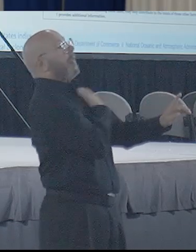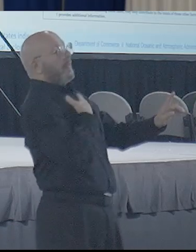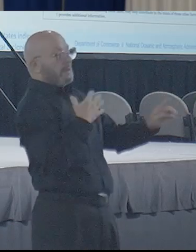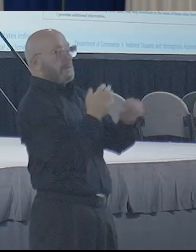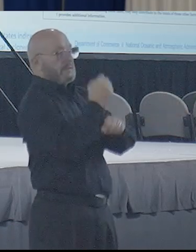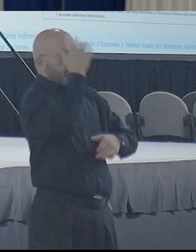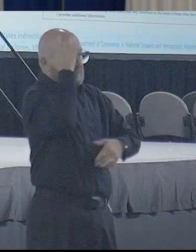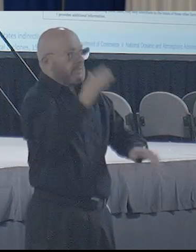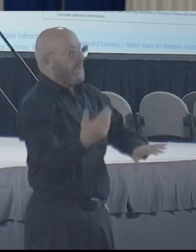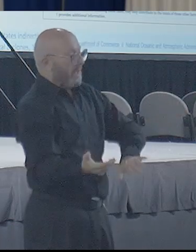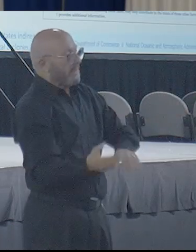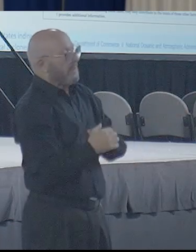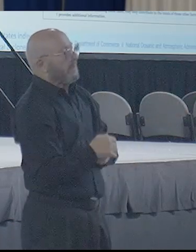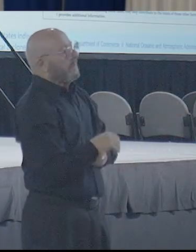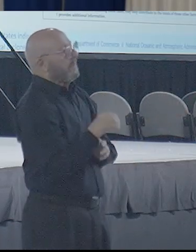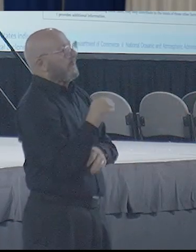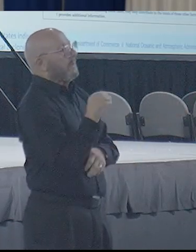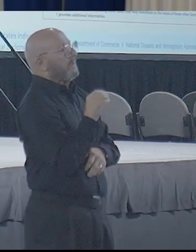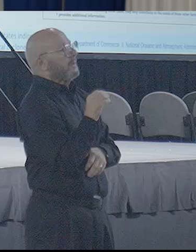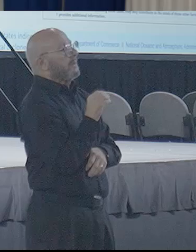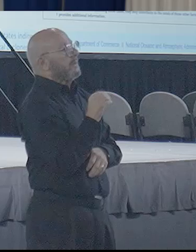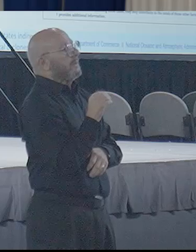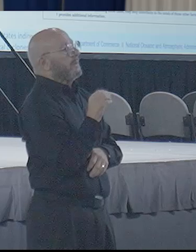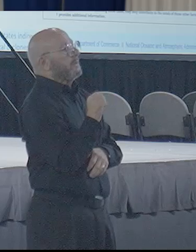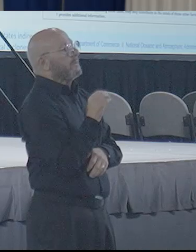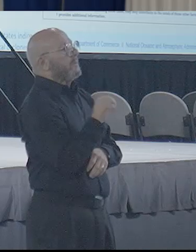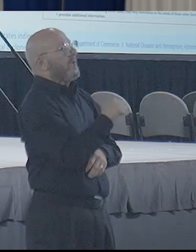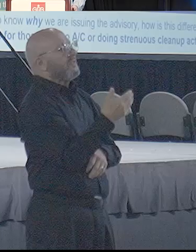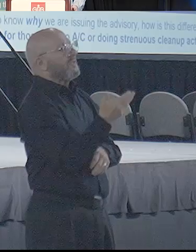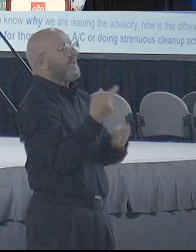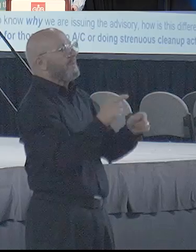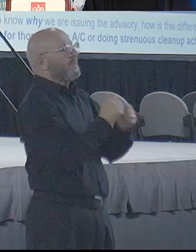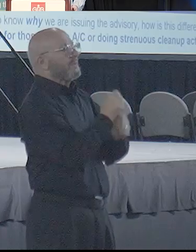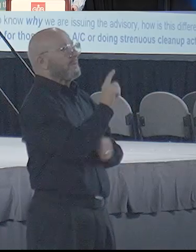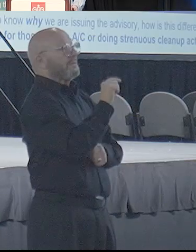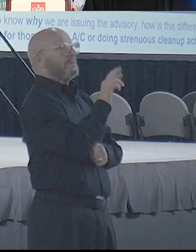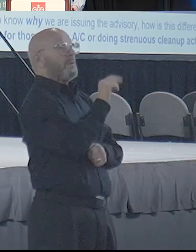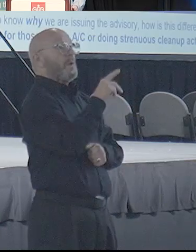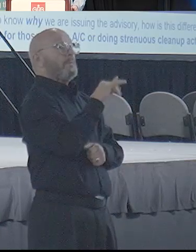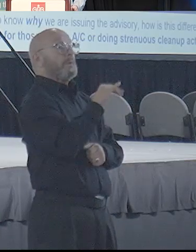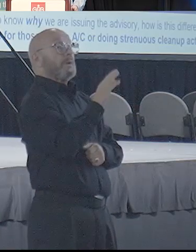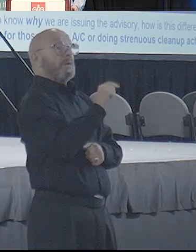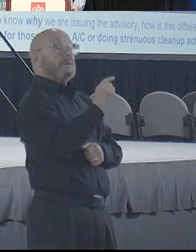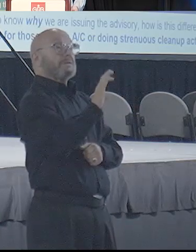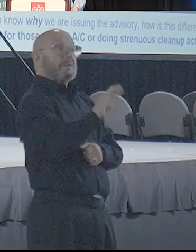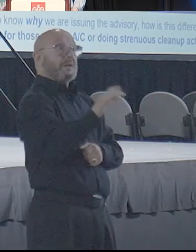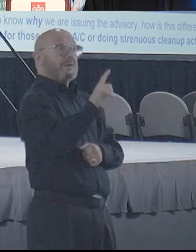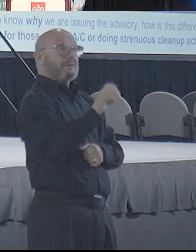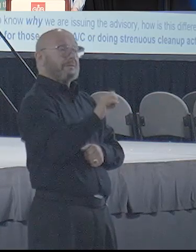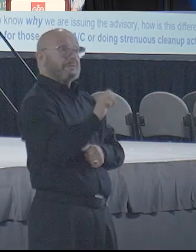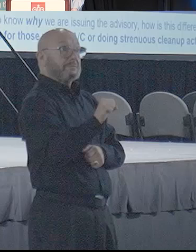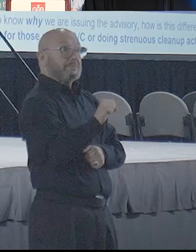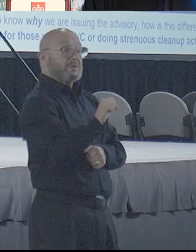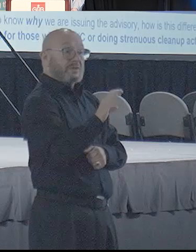also count these indirect that happen because of other things happening with our tropical cyclone. So after Beryl,